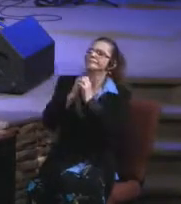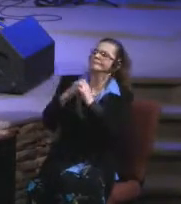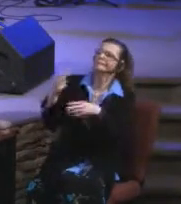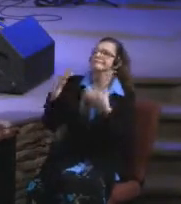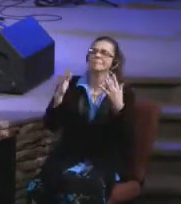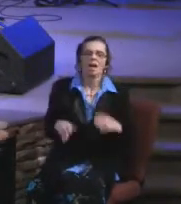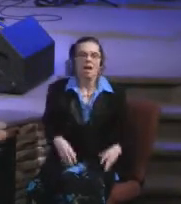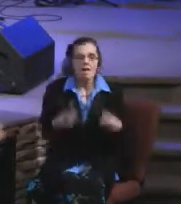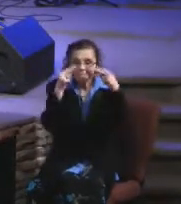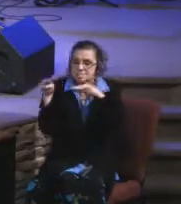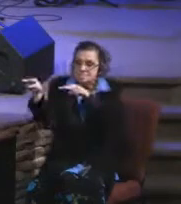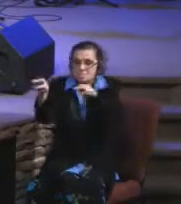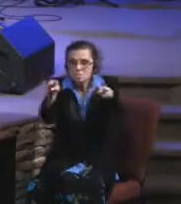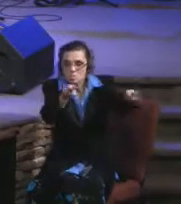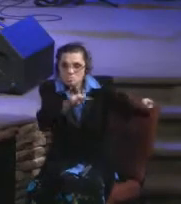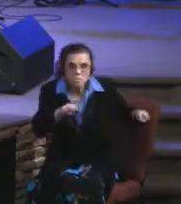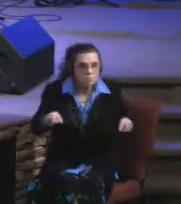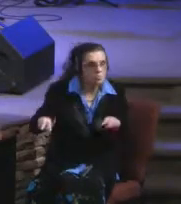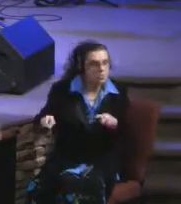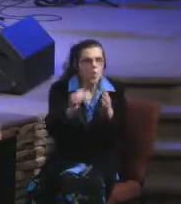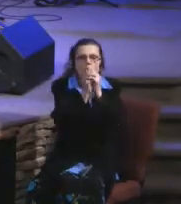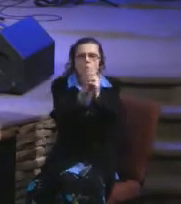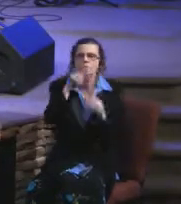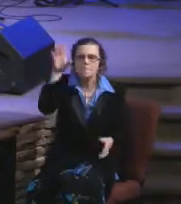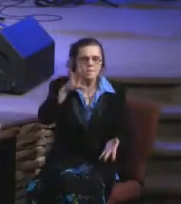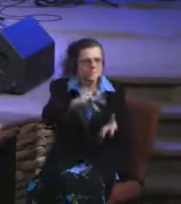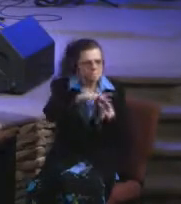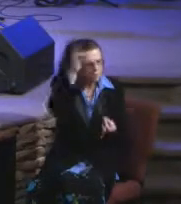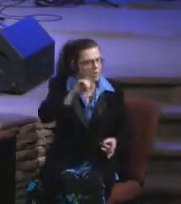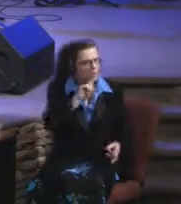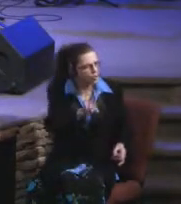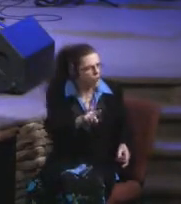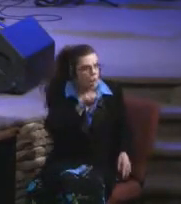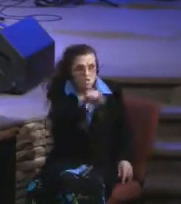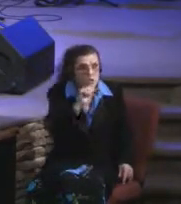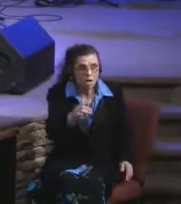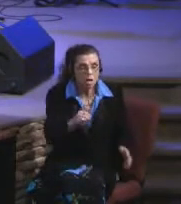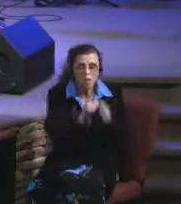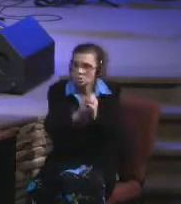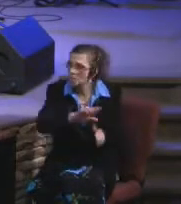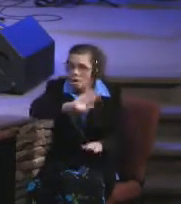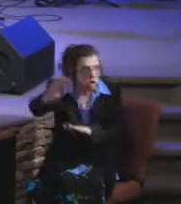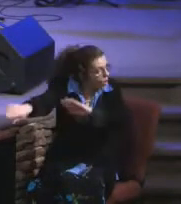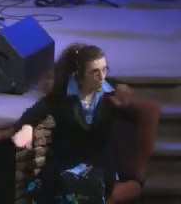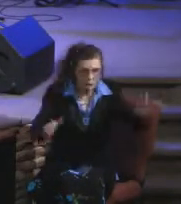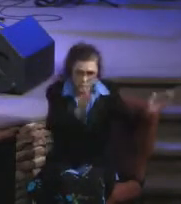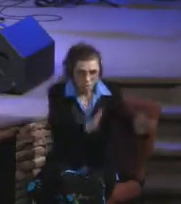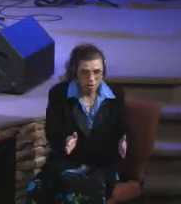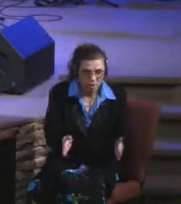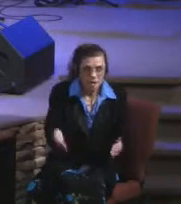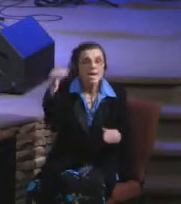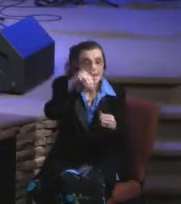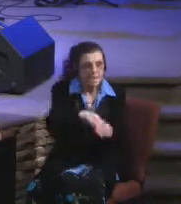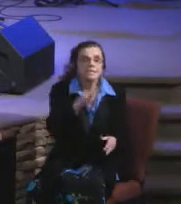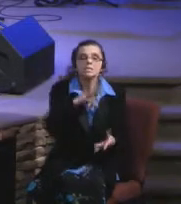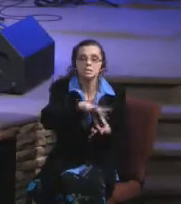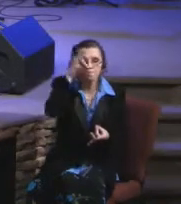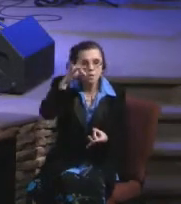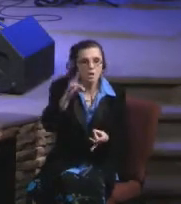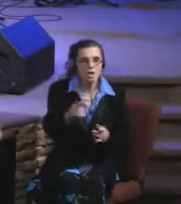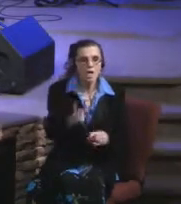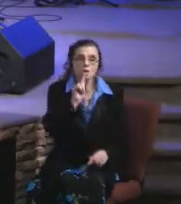seeks those to worship him in what? Spirit and truth, amen. You're not going to worship him any other way than you worship him in spirit and truth. You can't come in